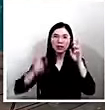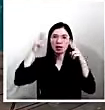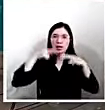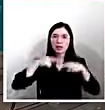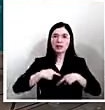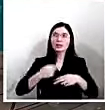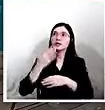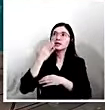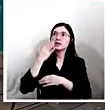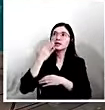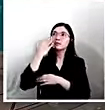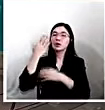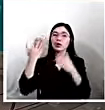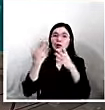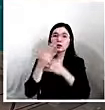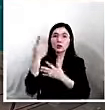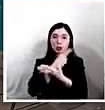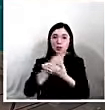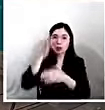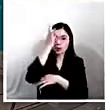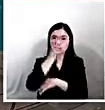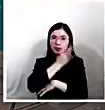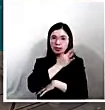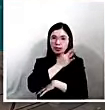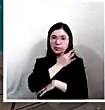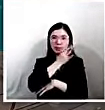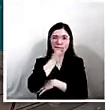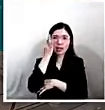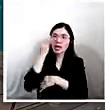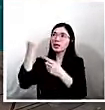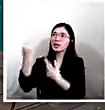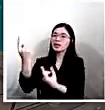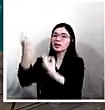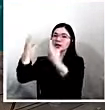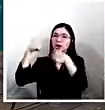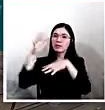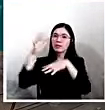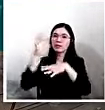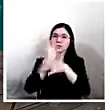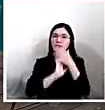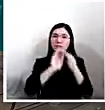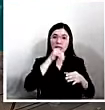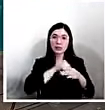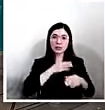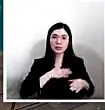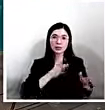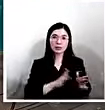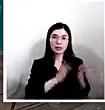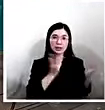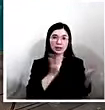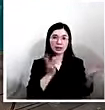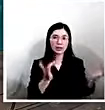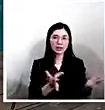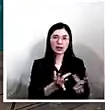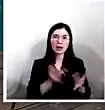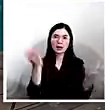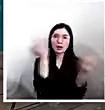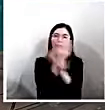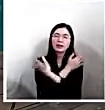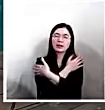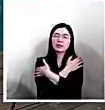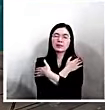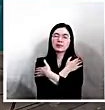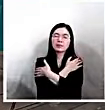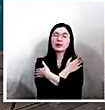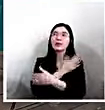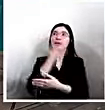this moment receive you sacramentally, come at least spiritually into my heart. I embrace you as if you